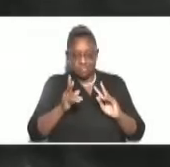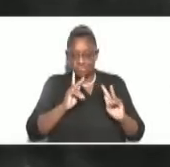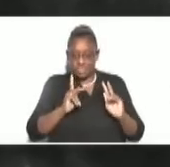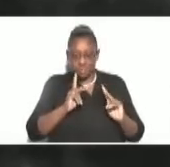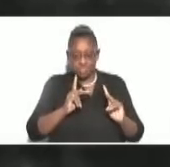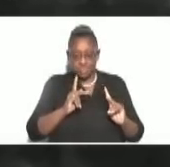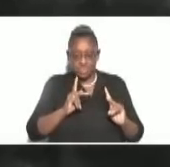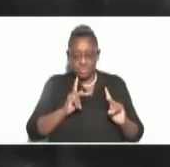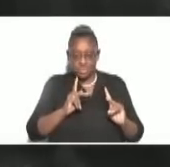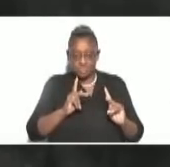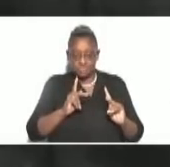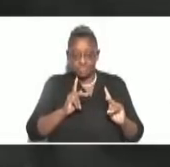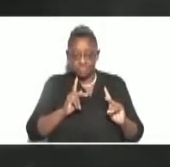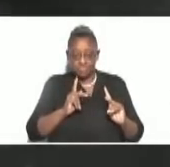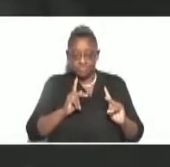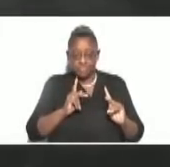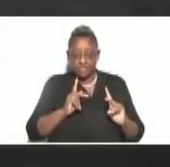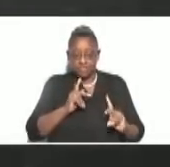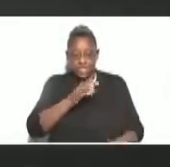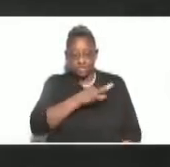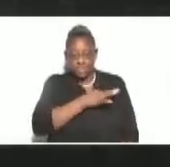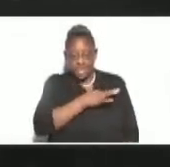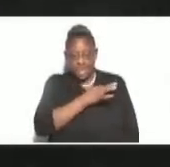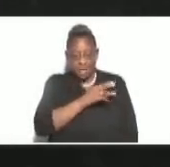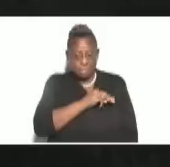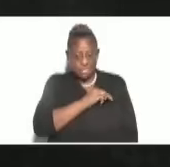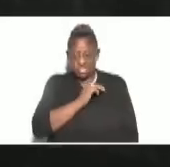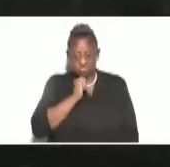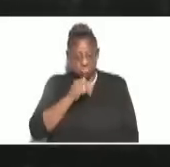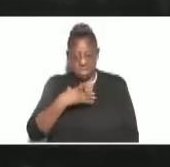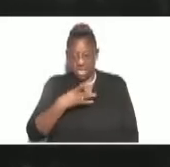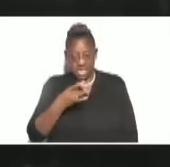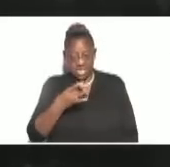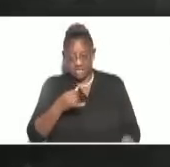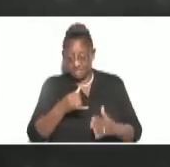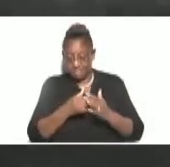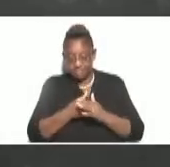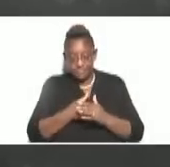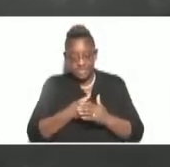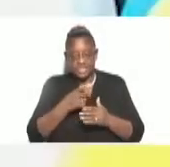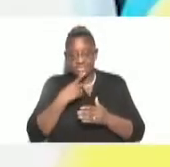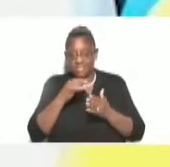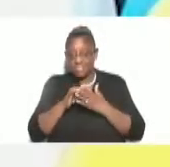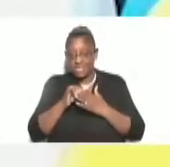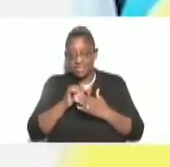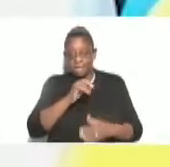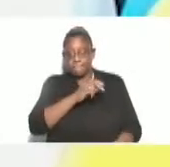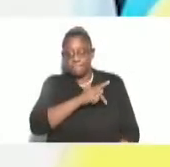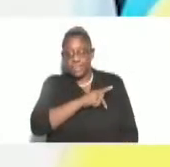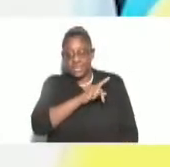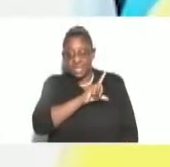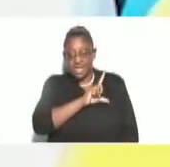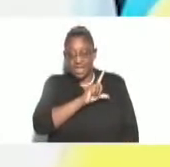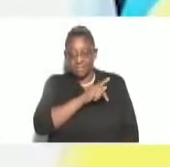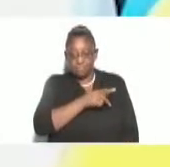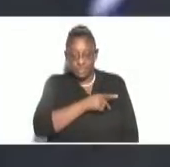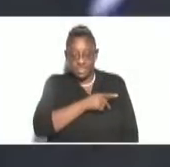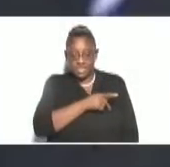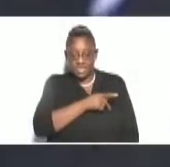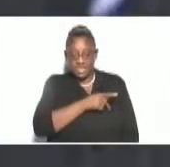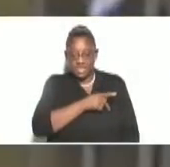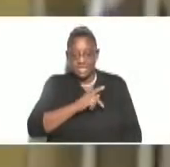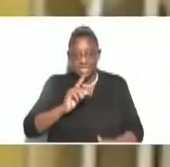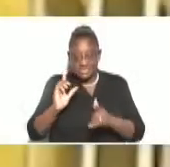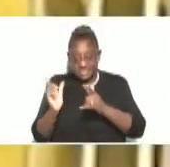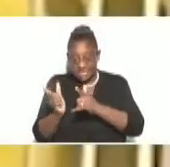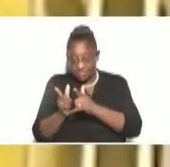PLPs like party chairman, the Honorable Fred Mitchell, who's gone on public record charging that the PLP's pool of candidates is limited